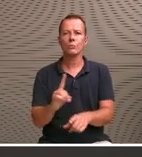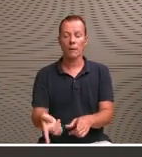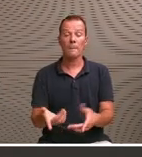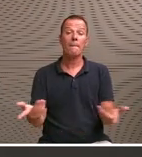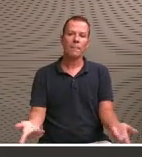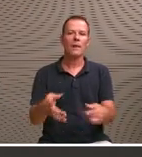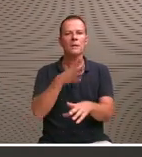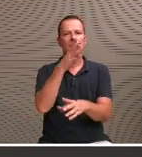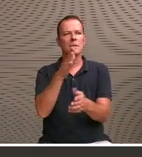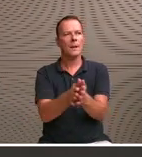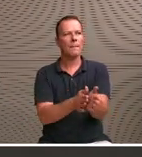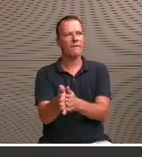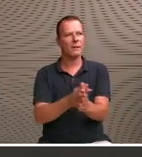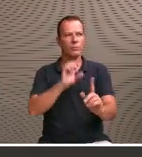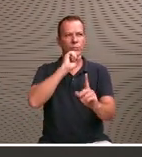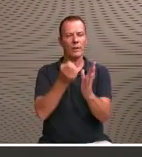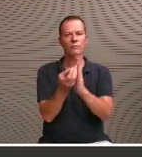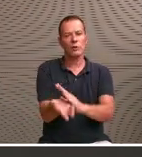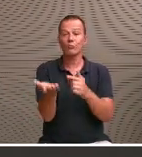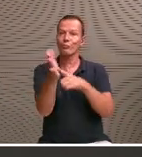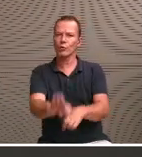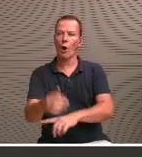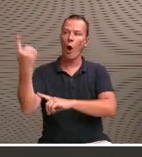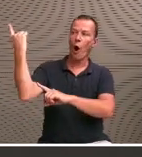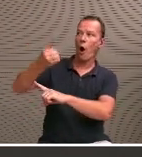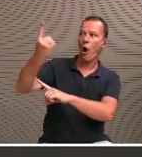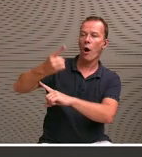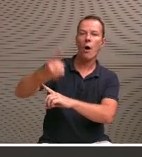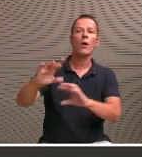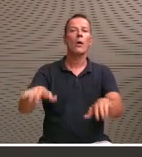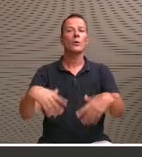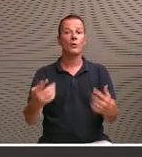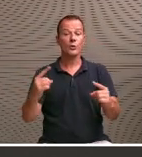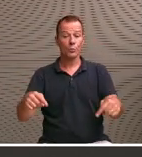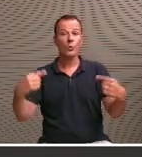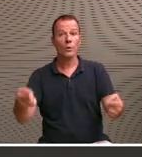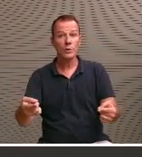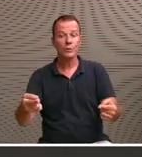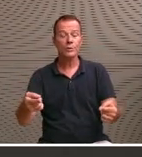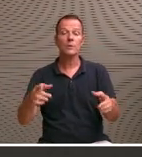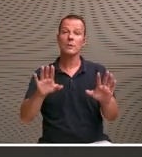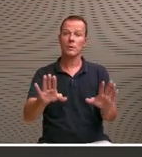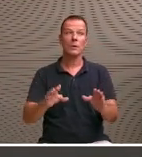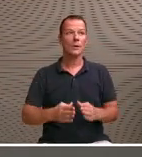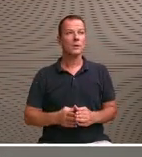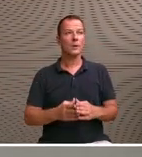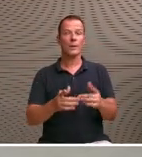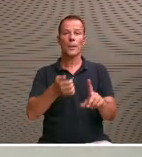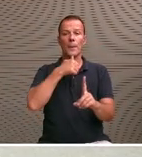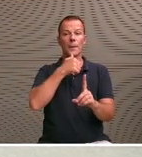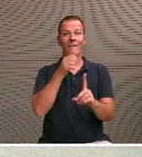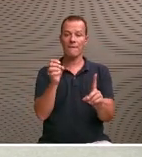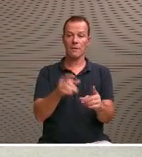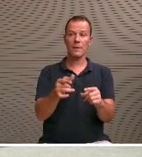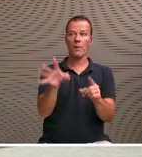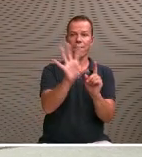as well as obligation, and then I'd like to lay out this formula that we're starting to derive. Now, the formula is based on work